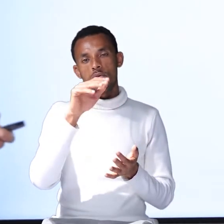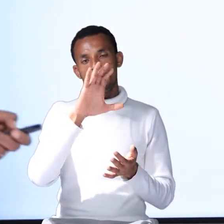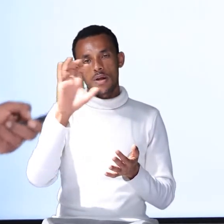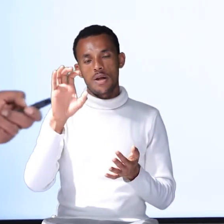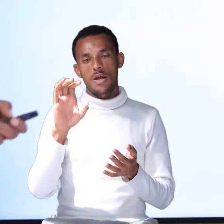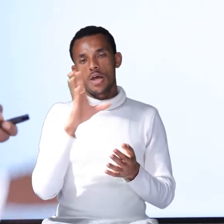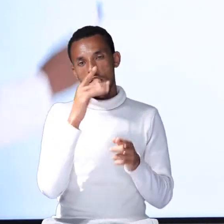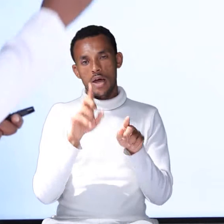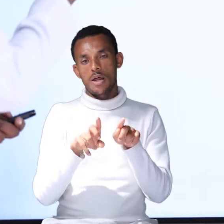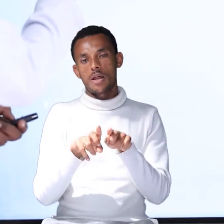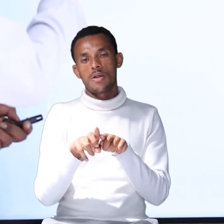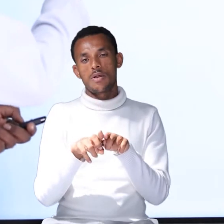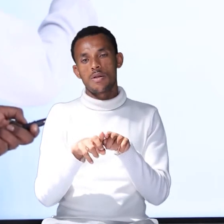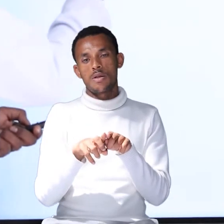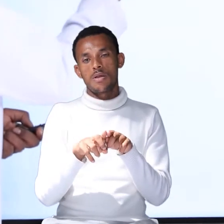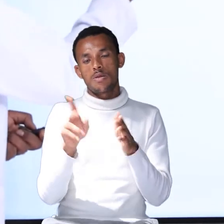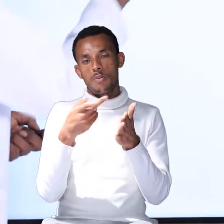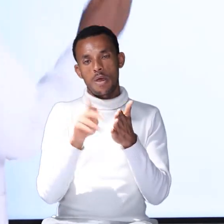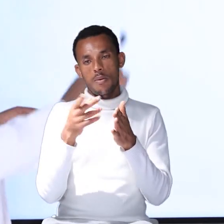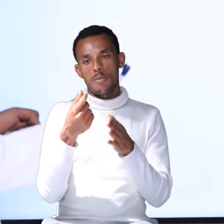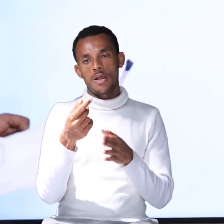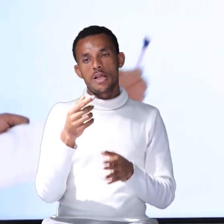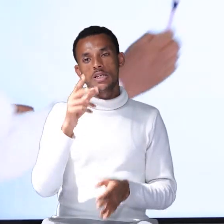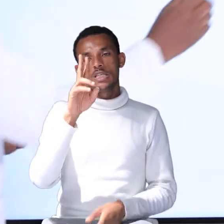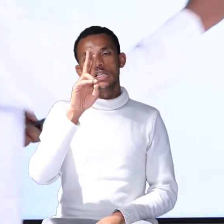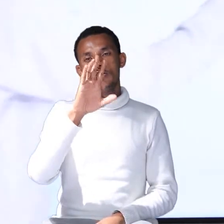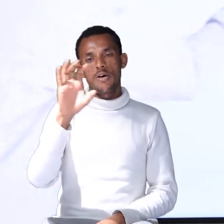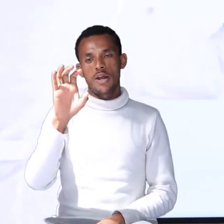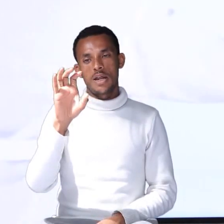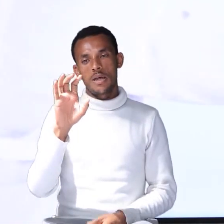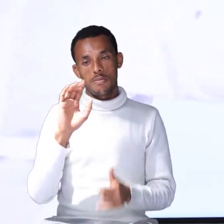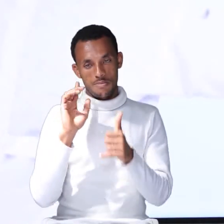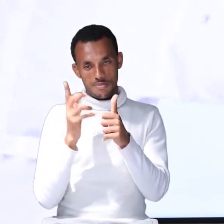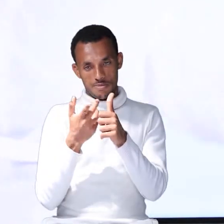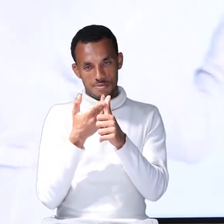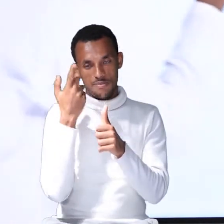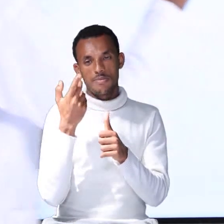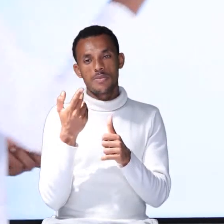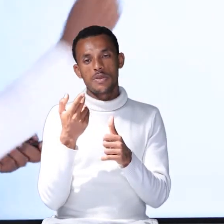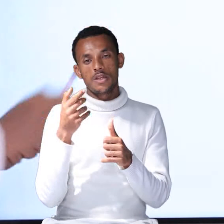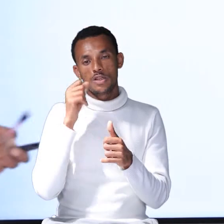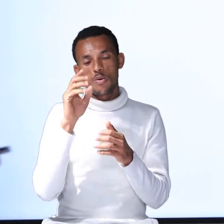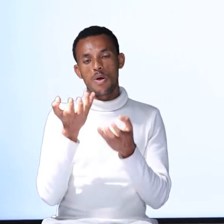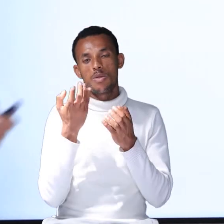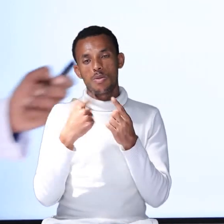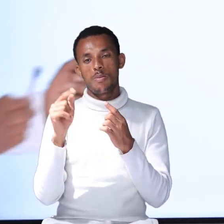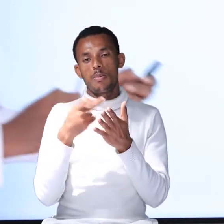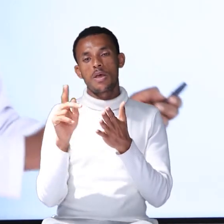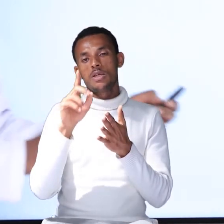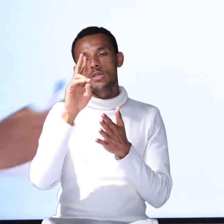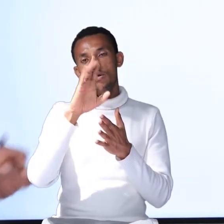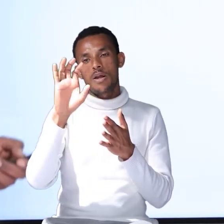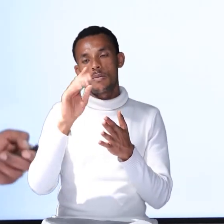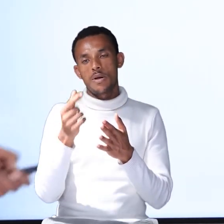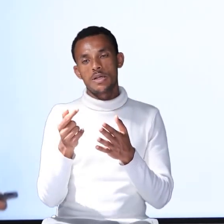2,500 and agreed to pay bir 700 initially. At the beginning, she wanted to